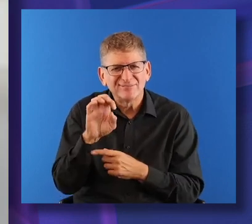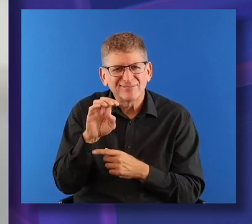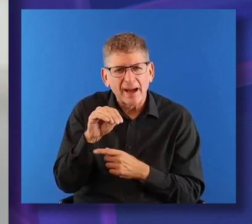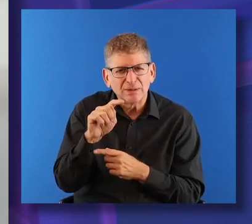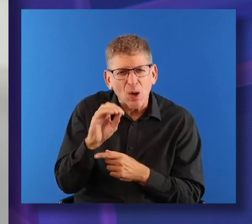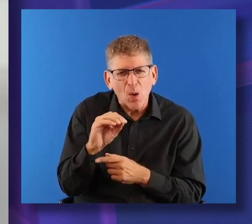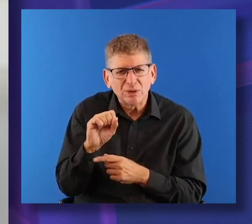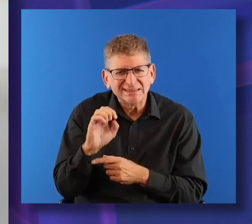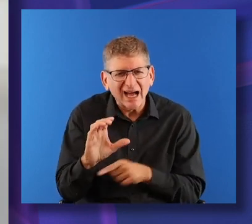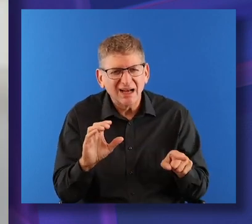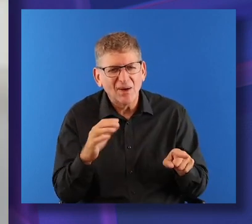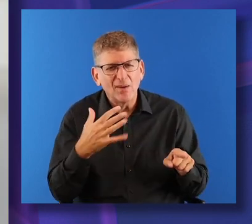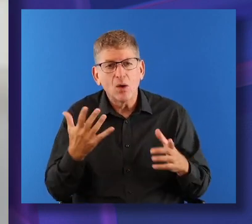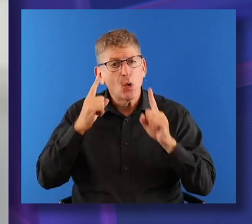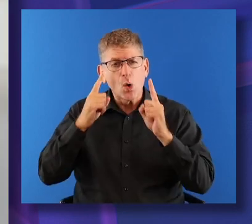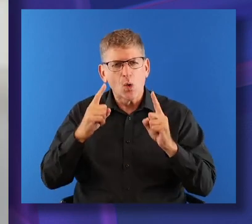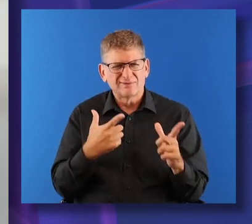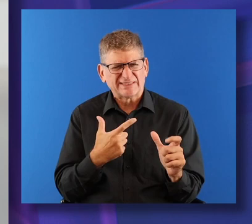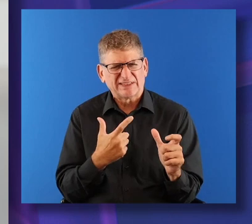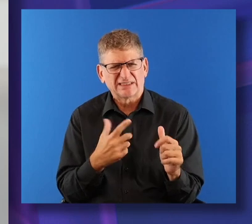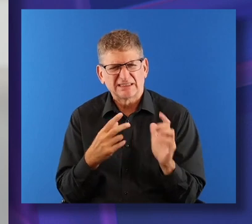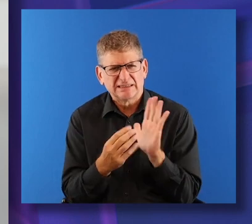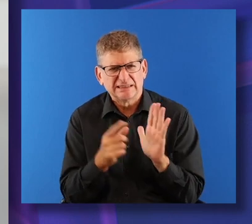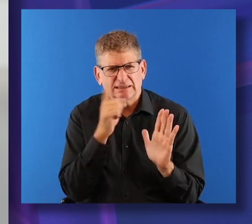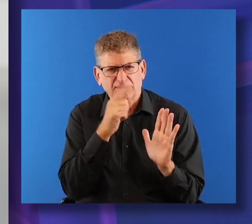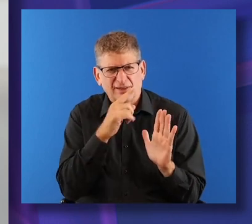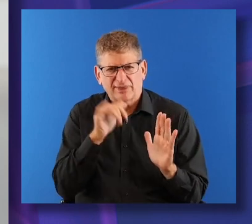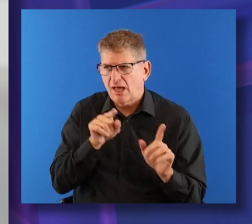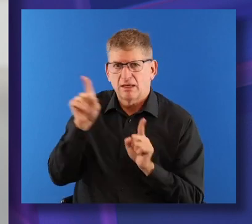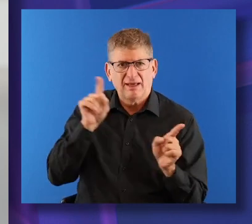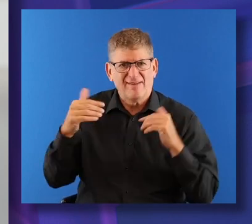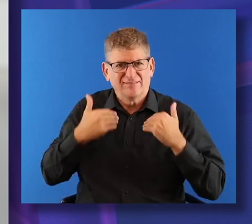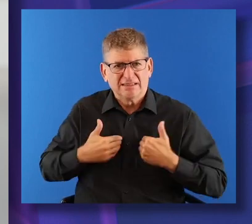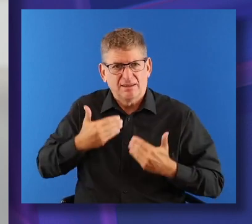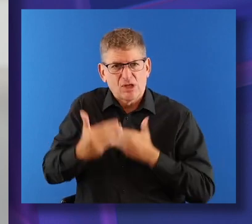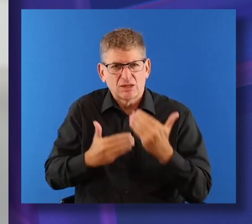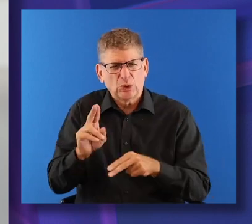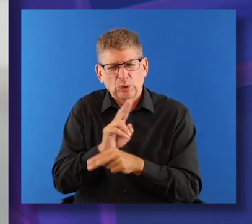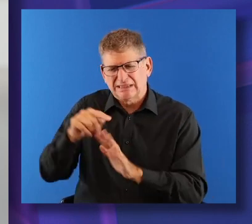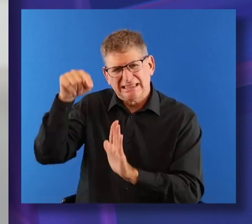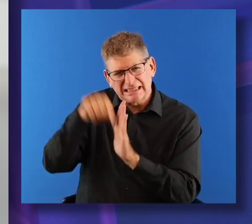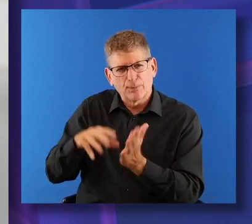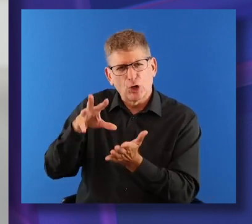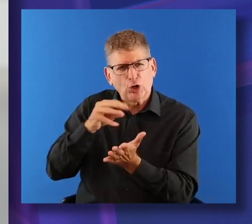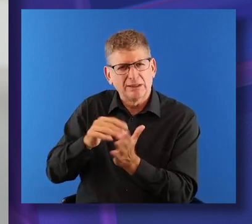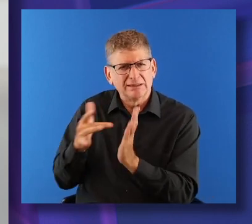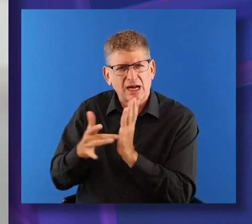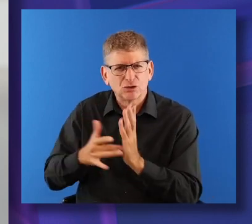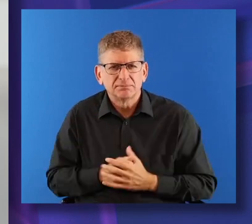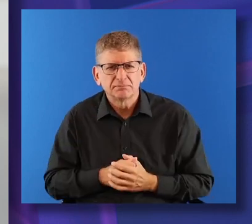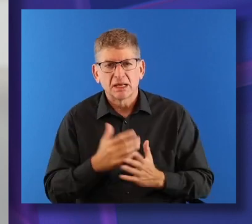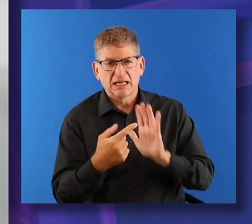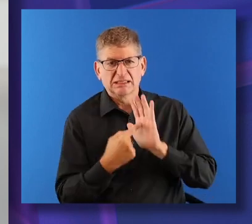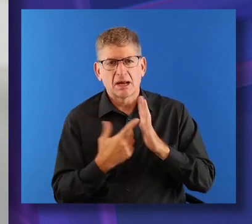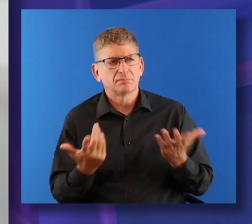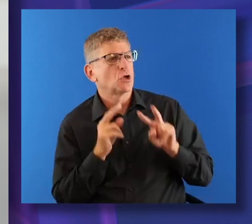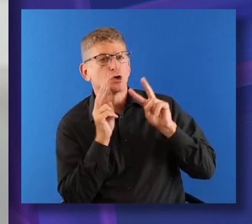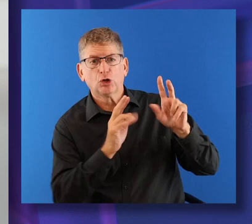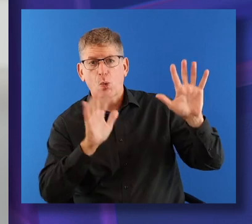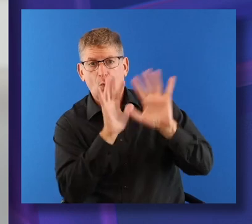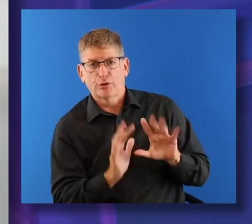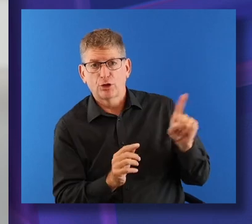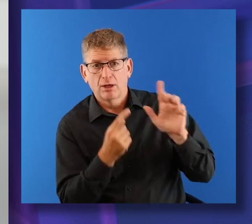As an example, let's have a look at weather prediction. The weather is governed, in part, by a partial differential